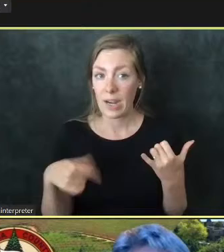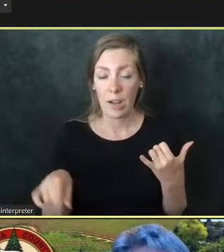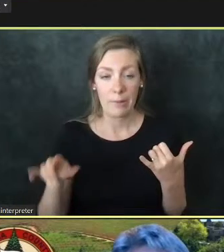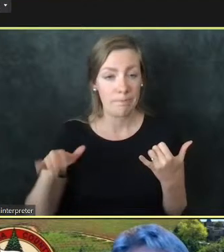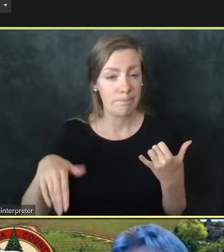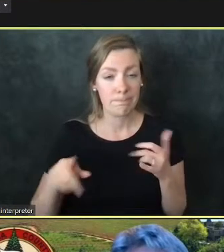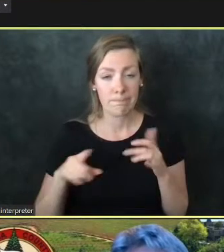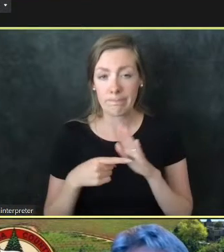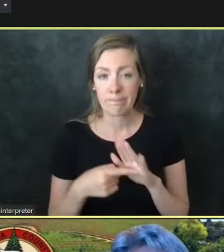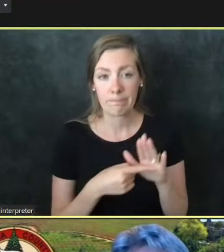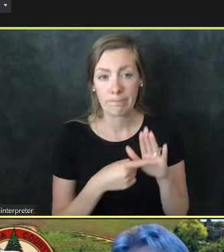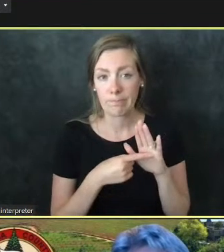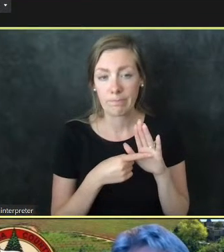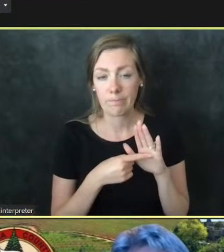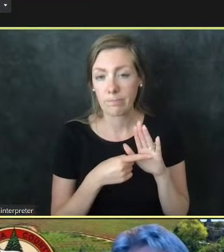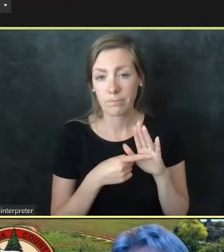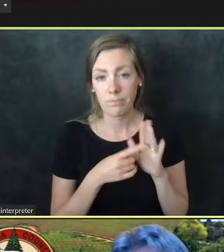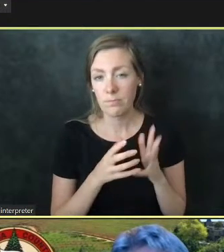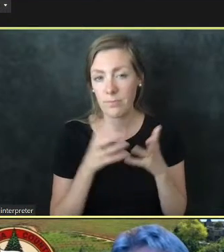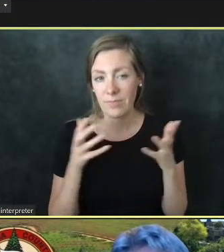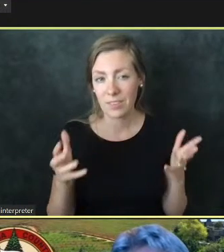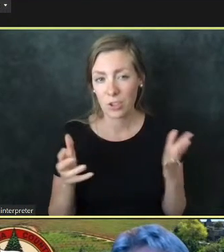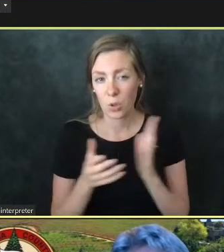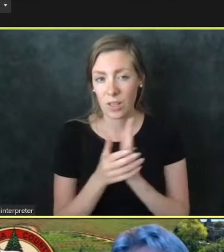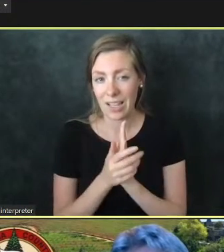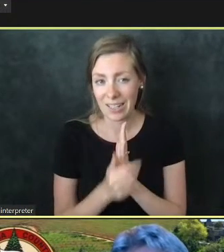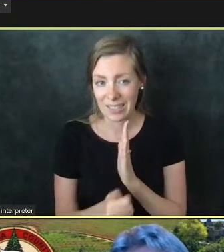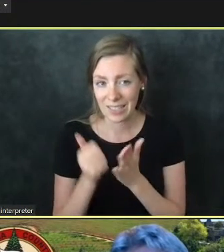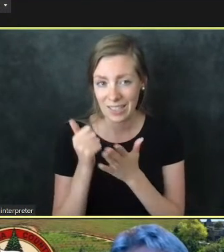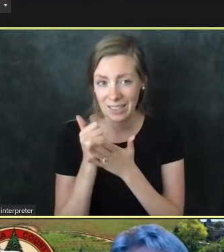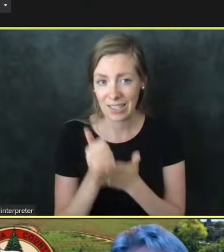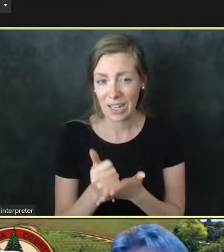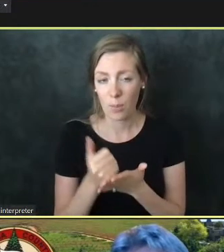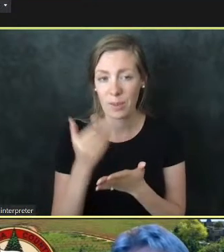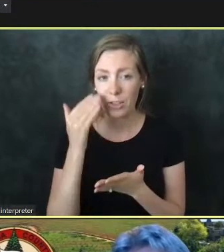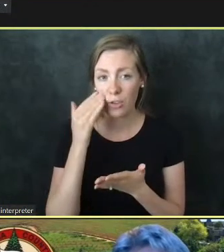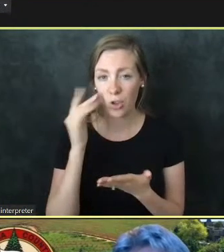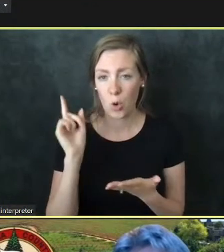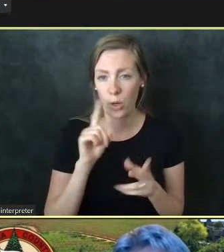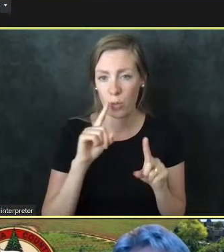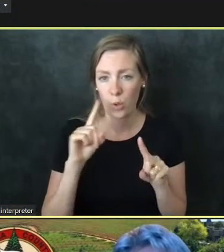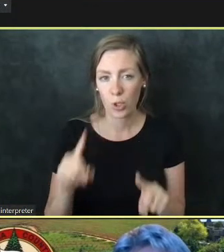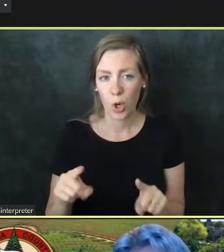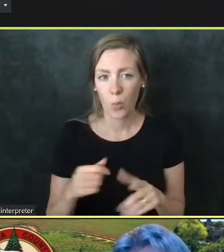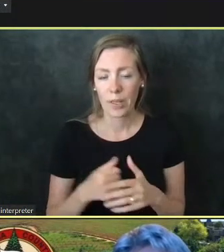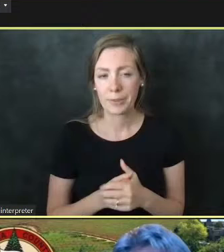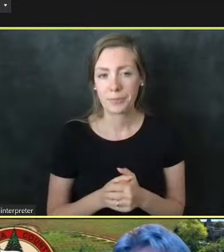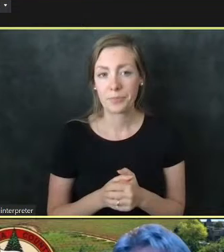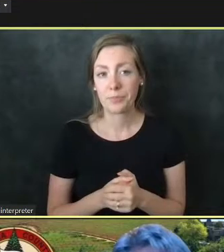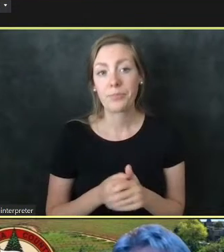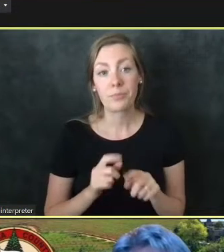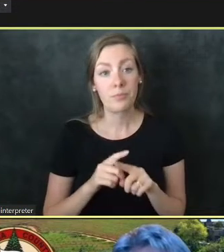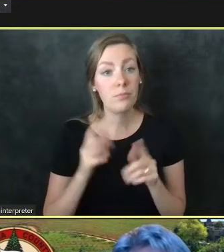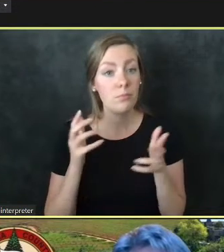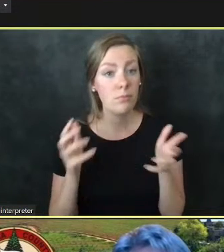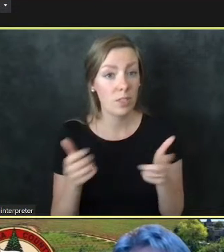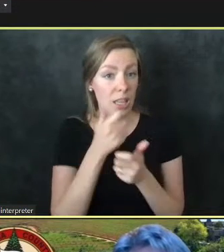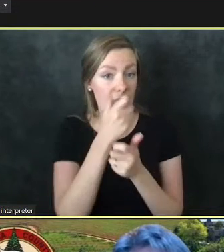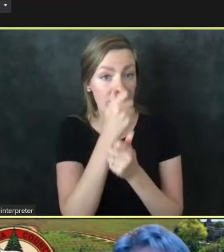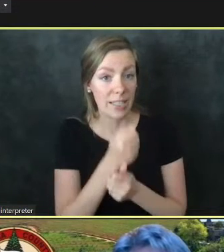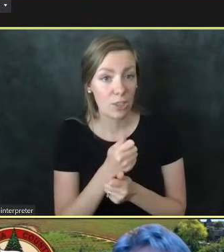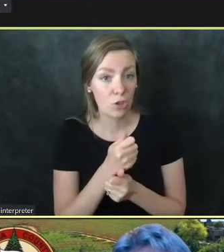a lot, up until now, haven't shown a lot of skill in helping us de kind of las know where we're going. But de que sepan there is a lot of interest in